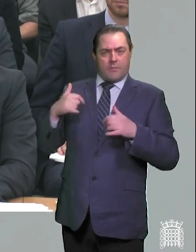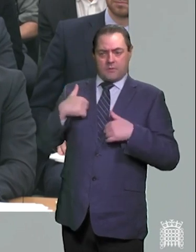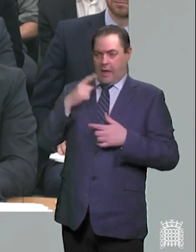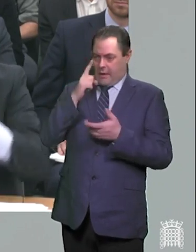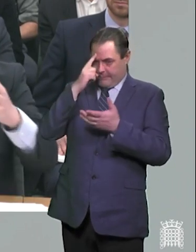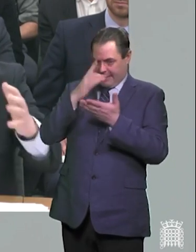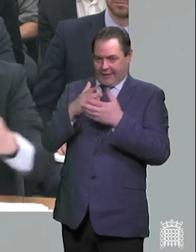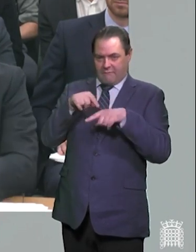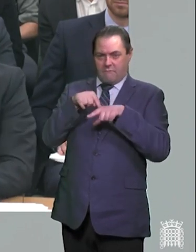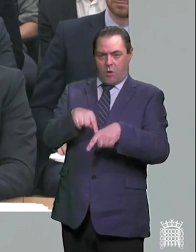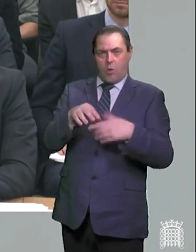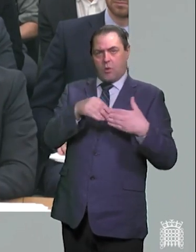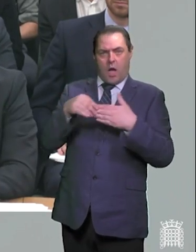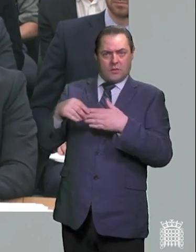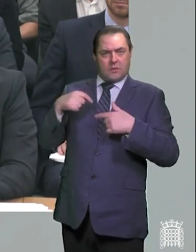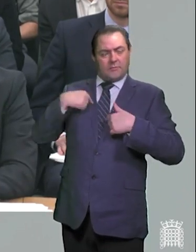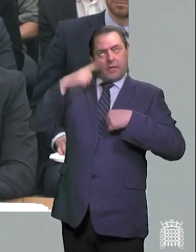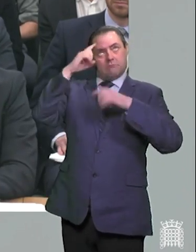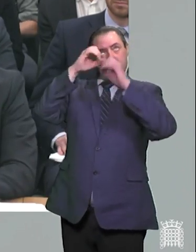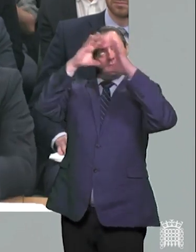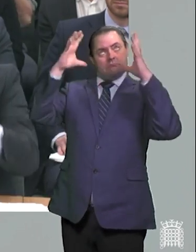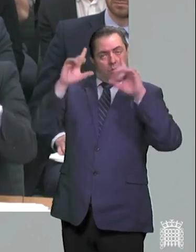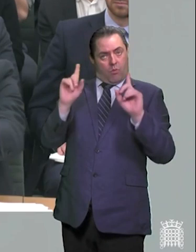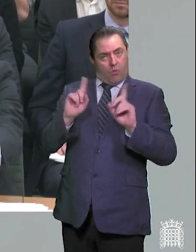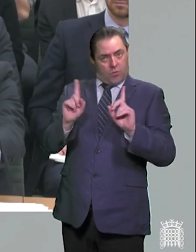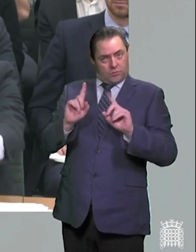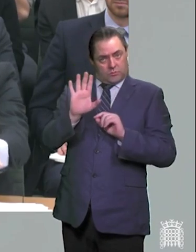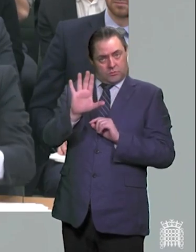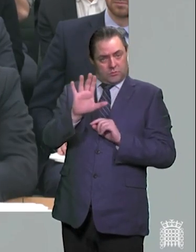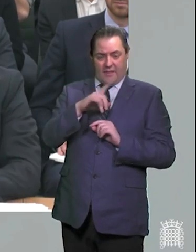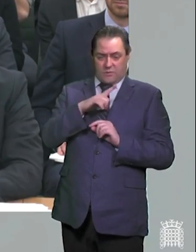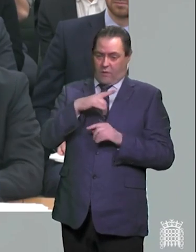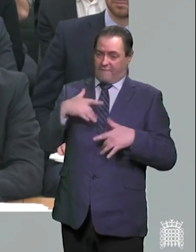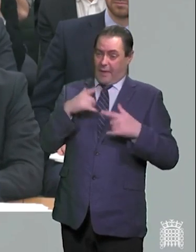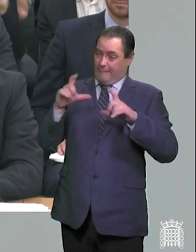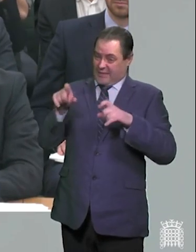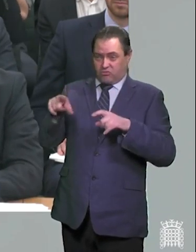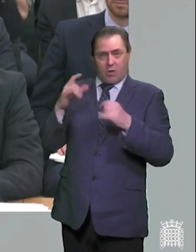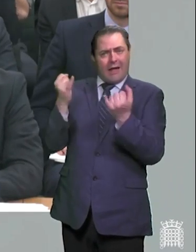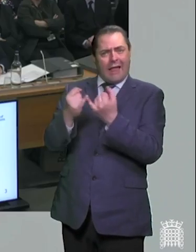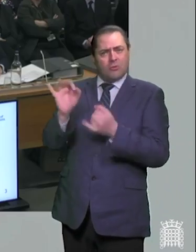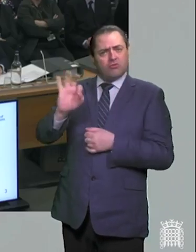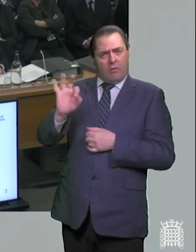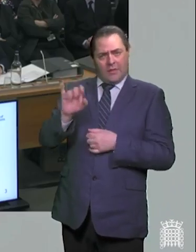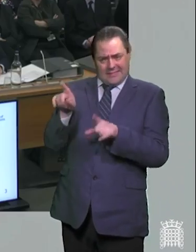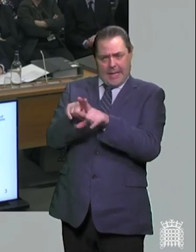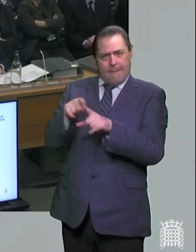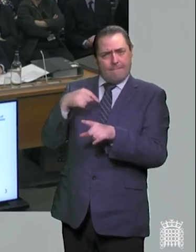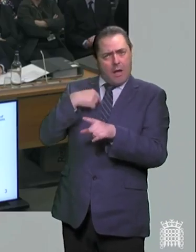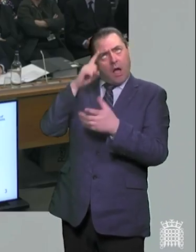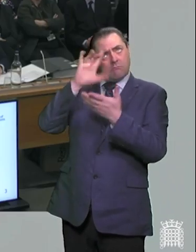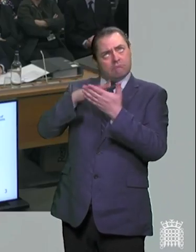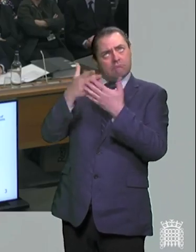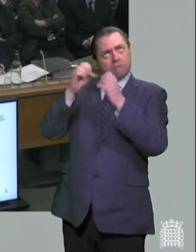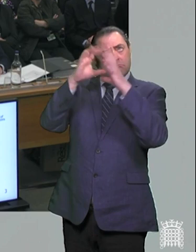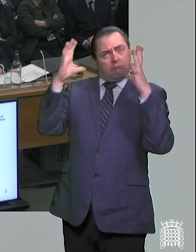at all times in number 10. What picture I had in my head, and why that doesn't conflict with that picture. The